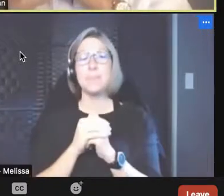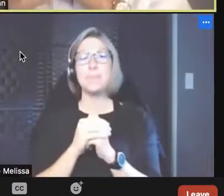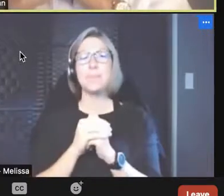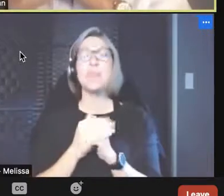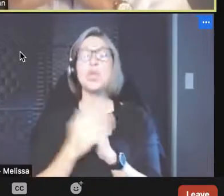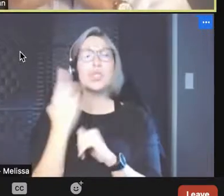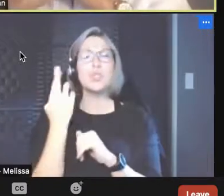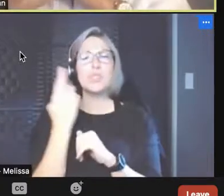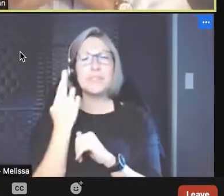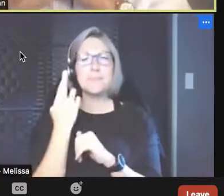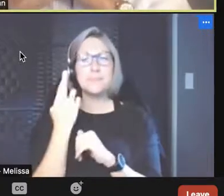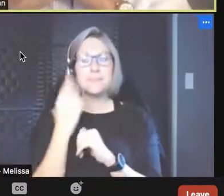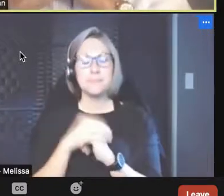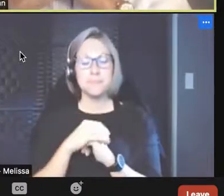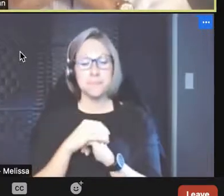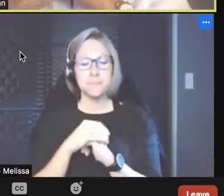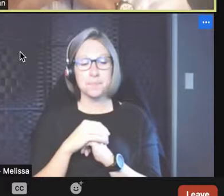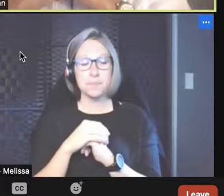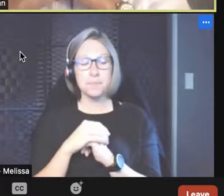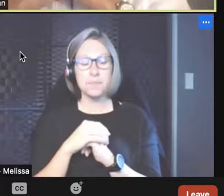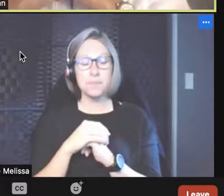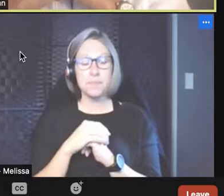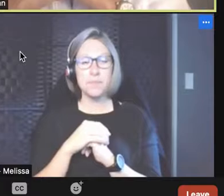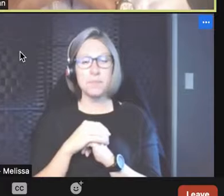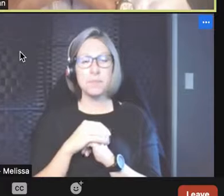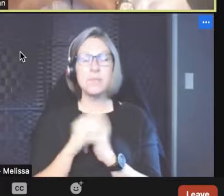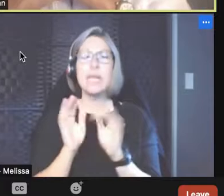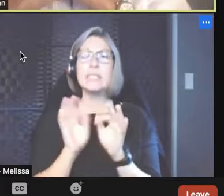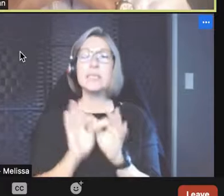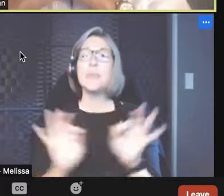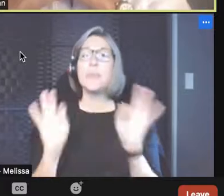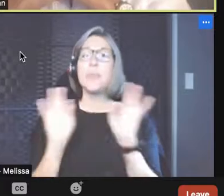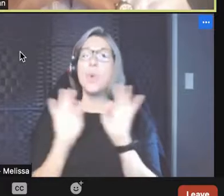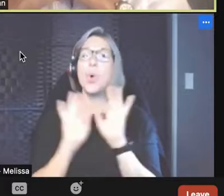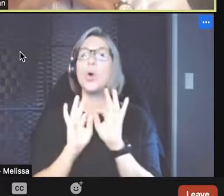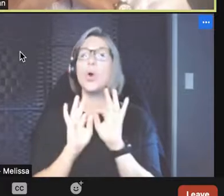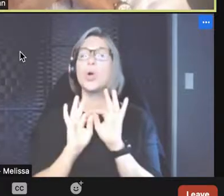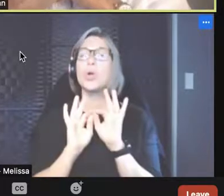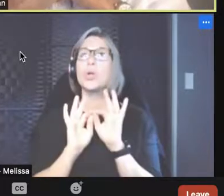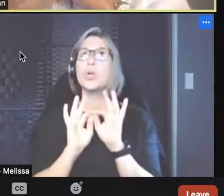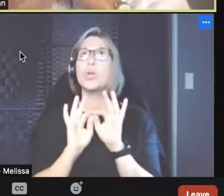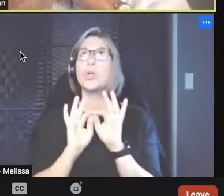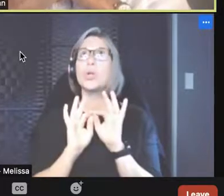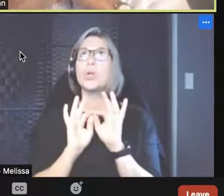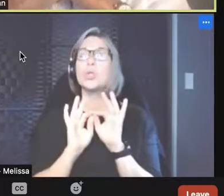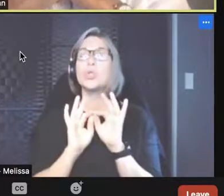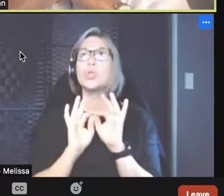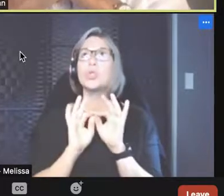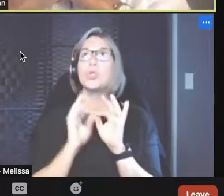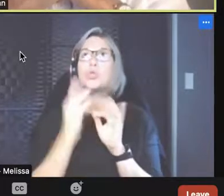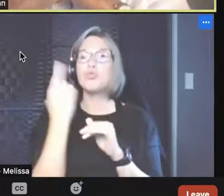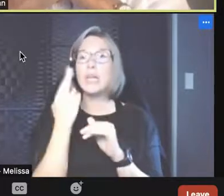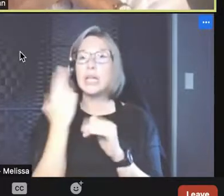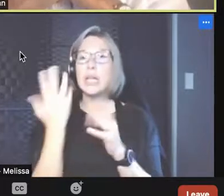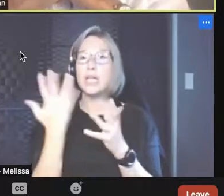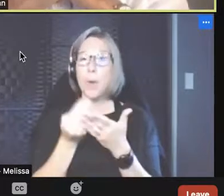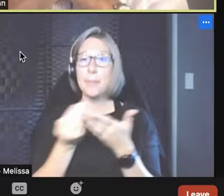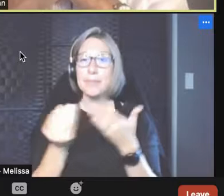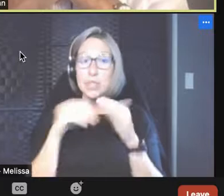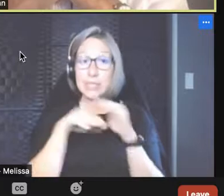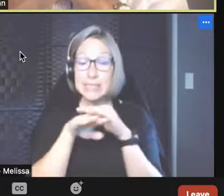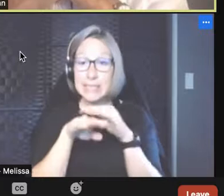because it's important to find out what materials are accessible to your students,